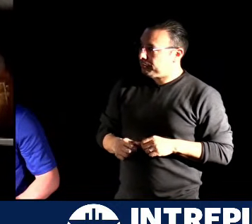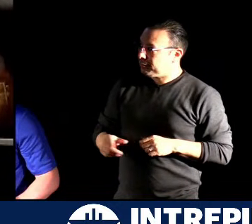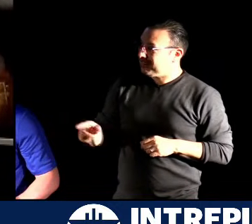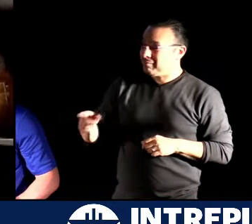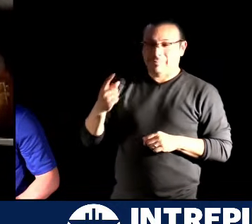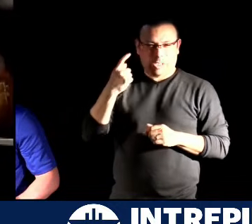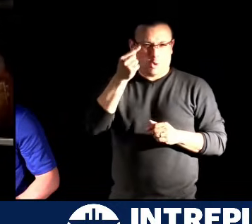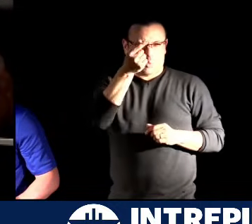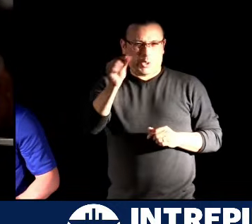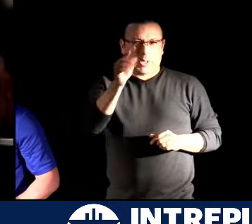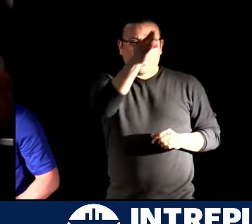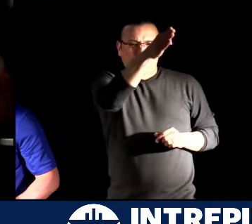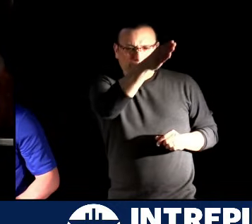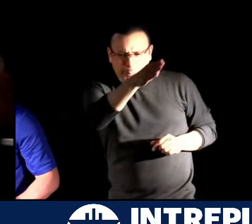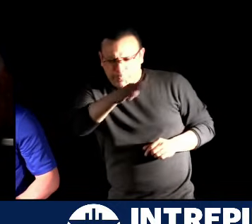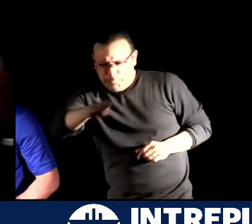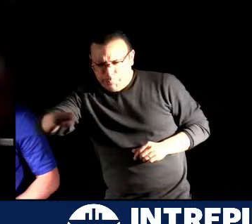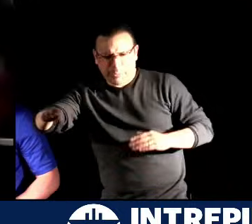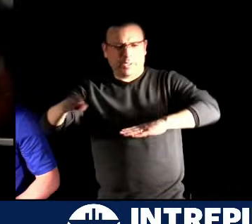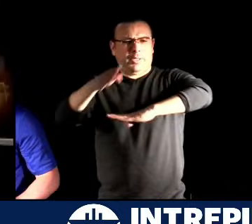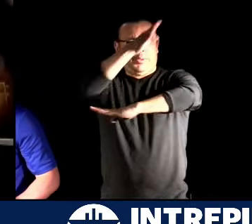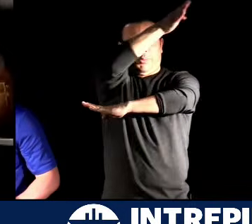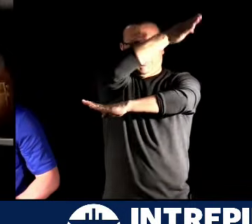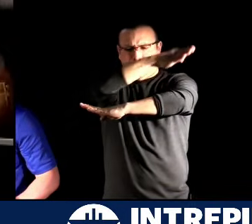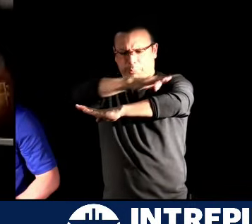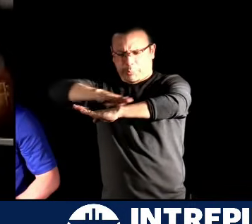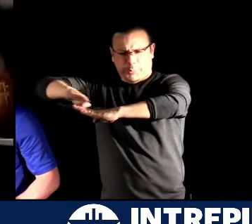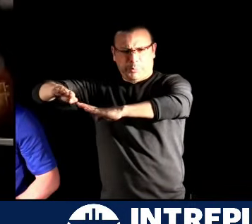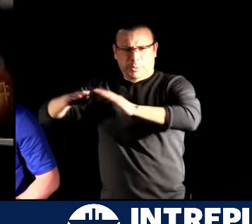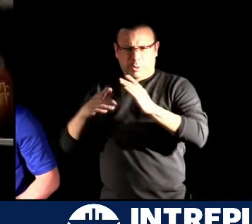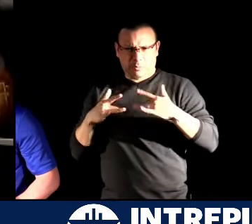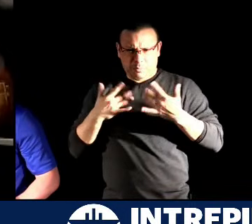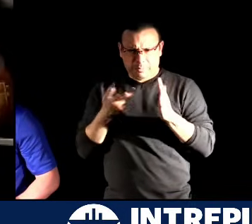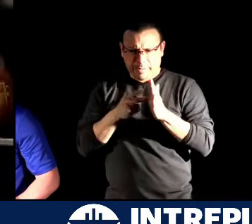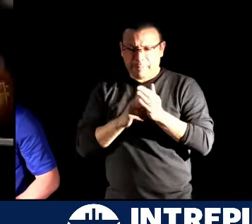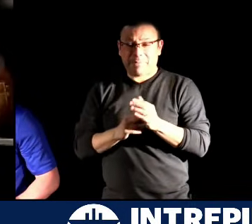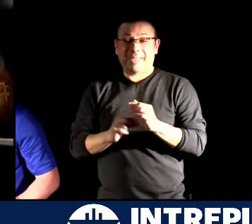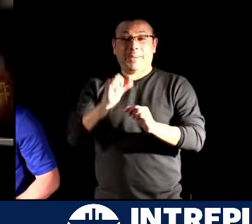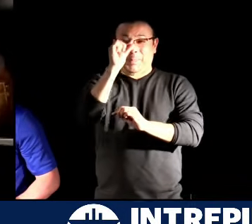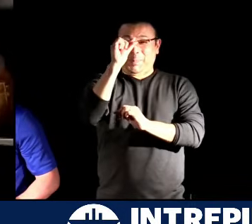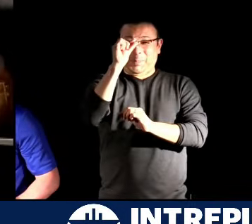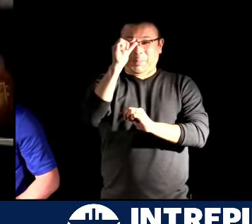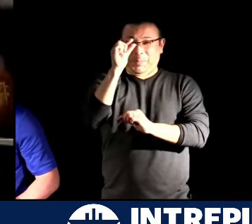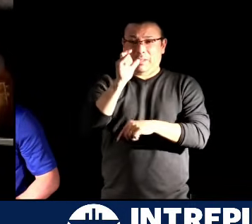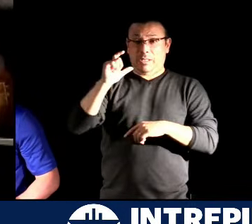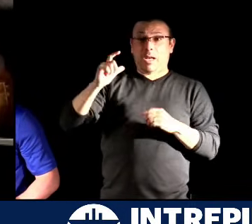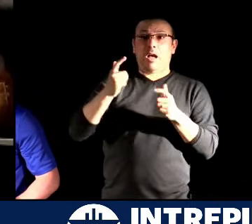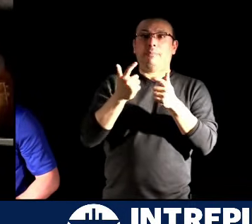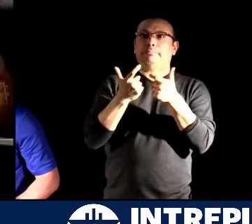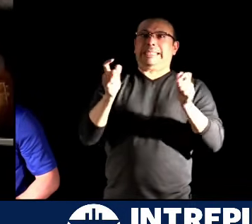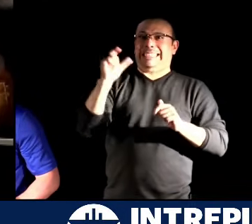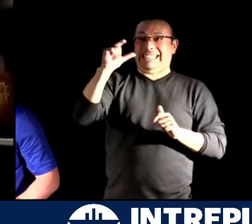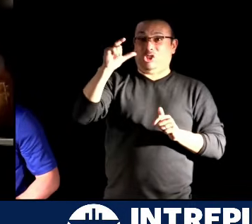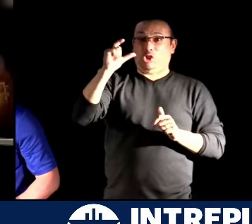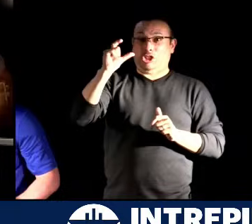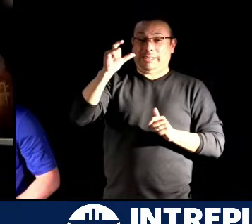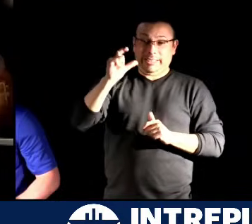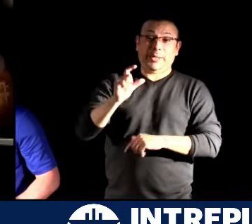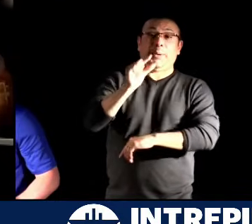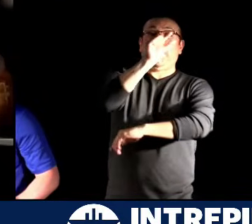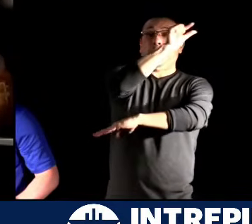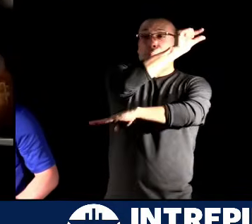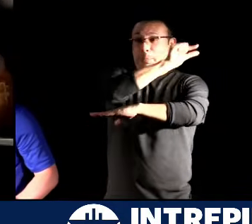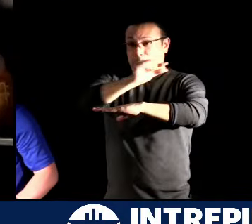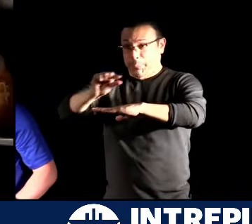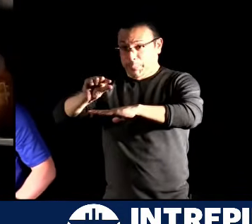one here. And what this slope tells us that the particles with high energy arrive to the spacecraft before the slower ones